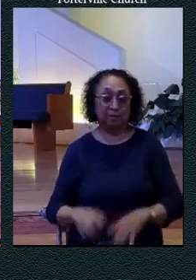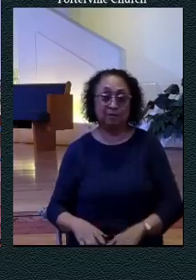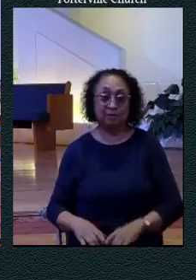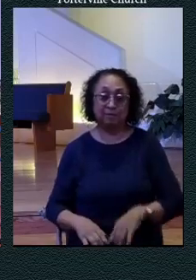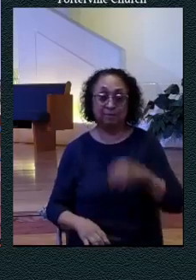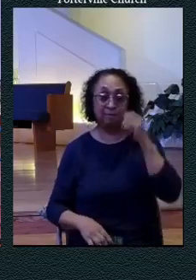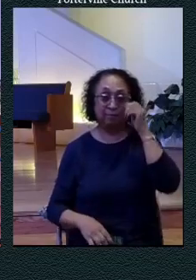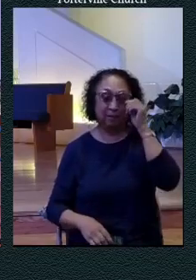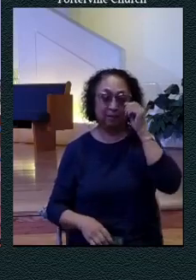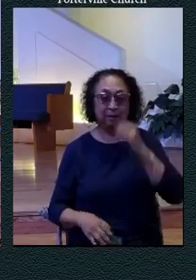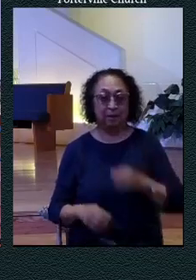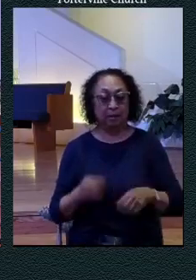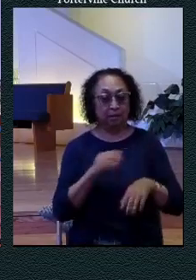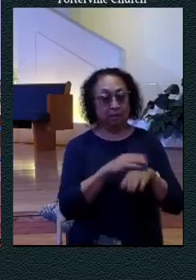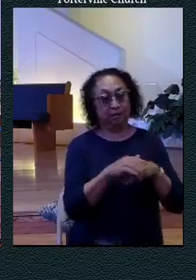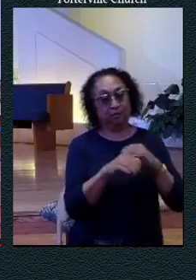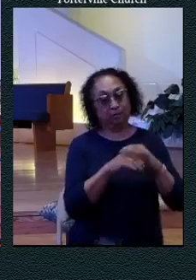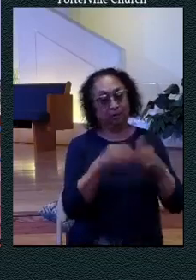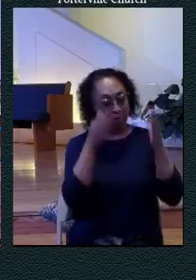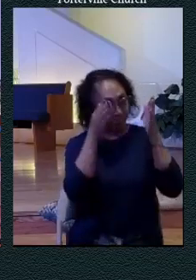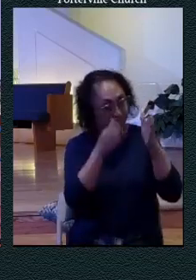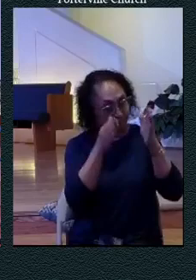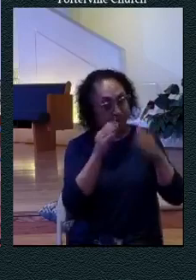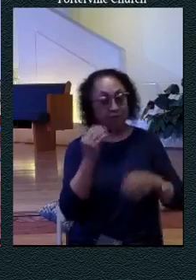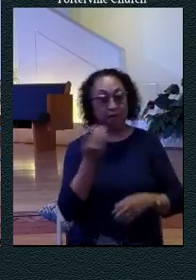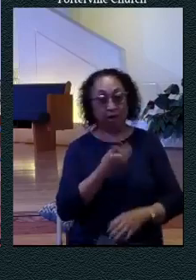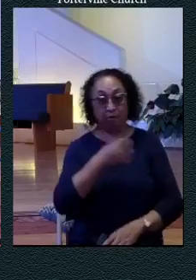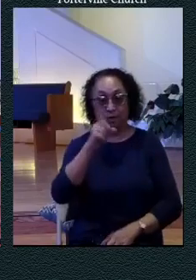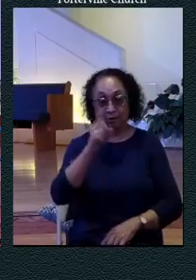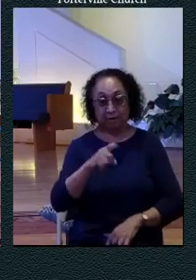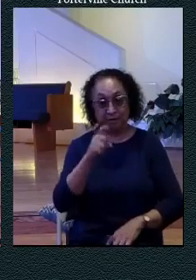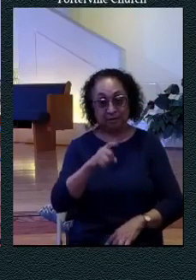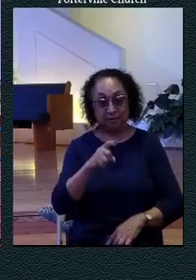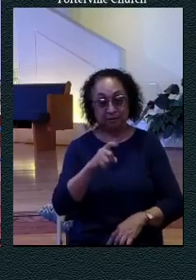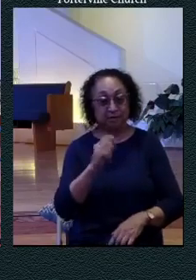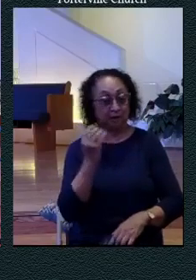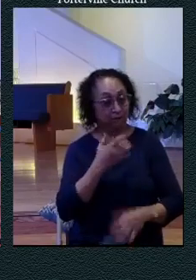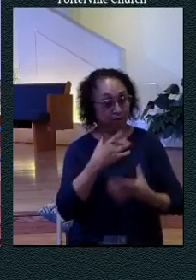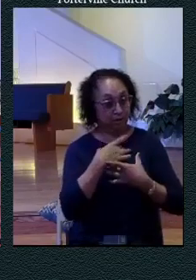We become comfortable, focused on our own needs and interests.